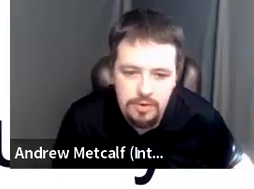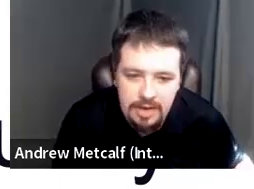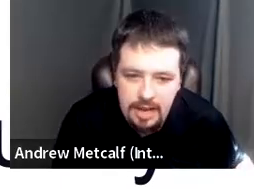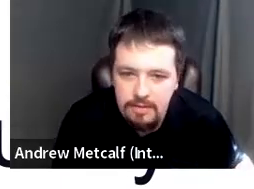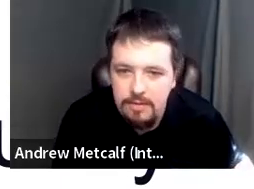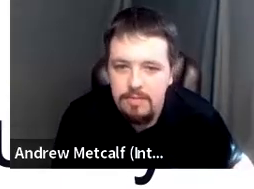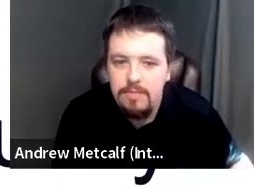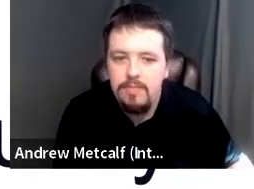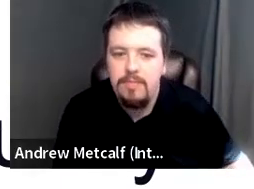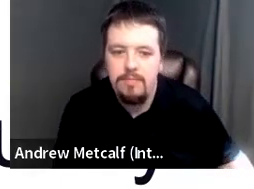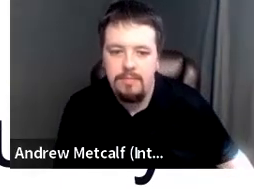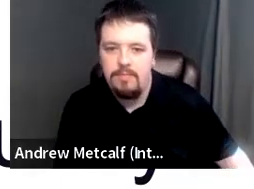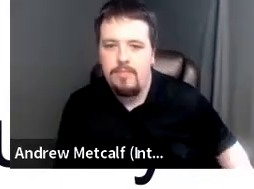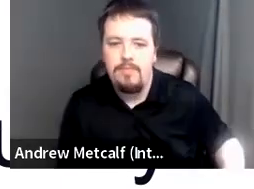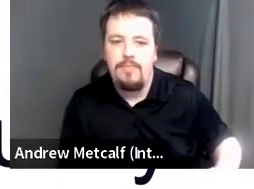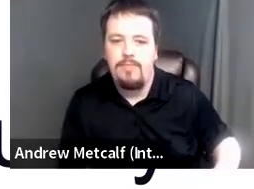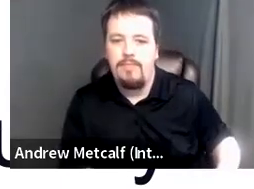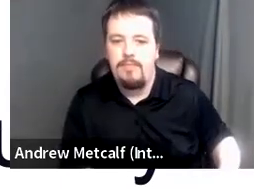You're muted, Dan.